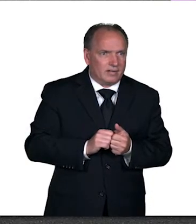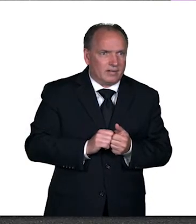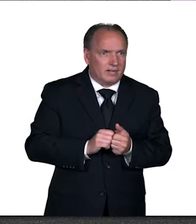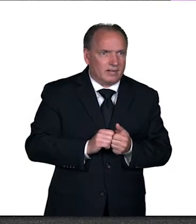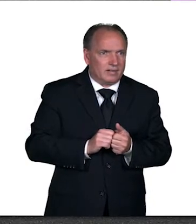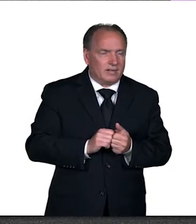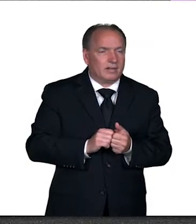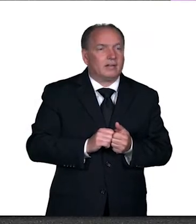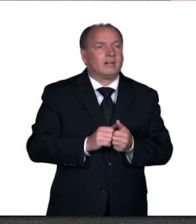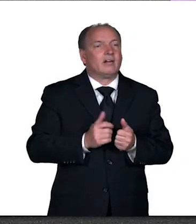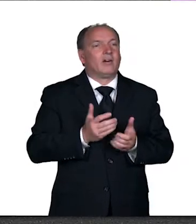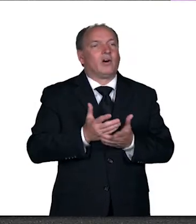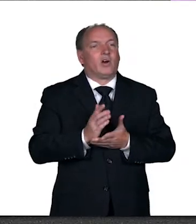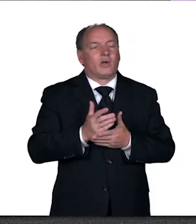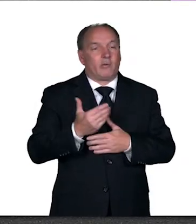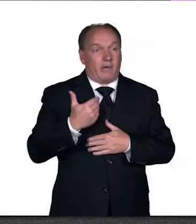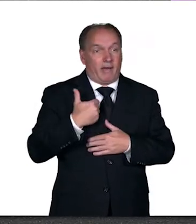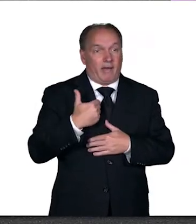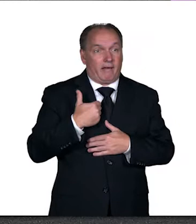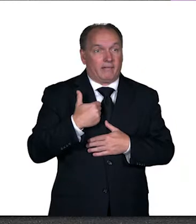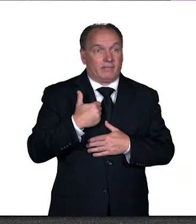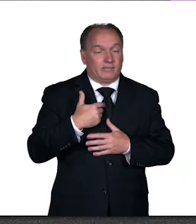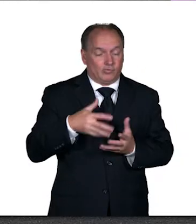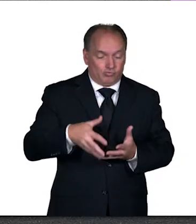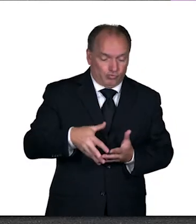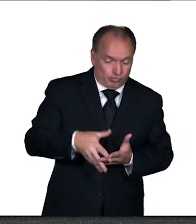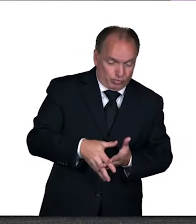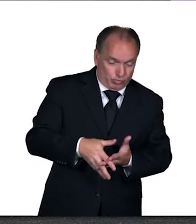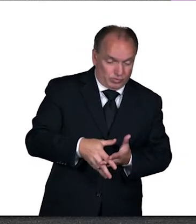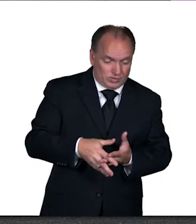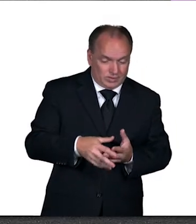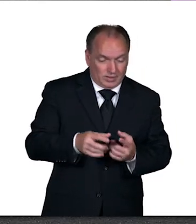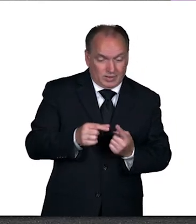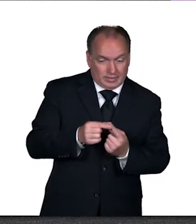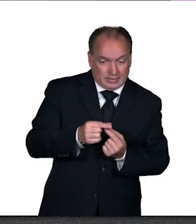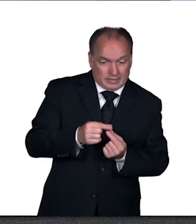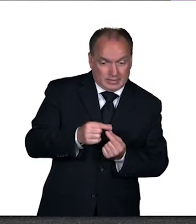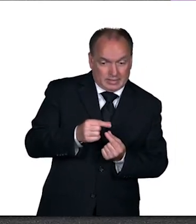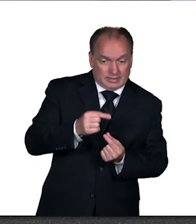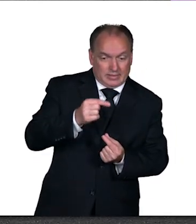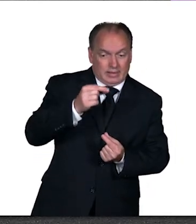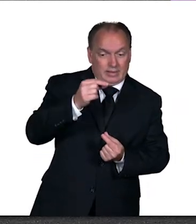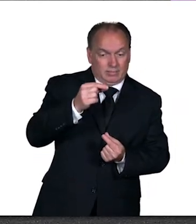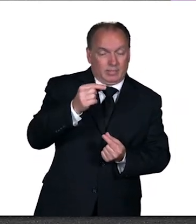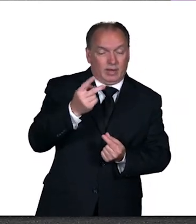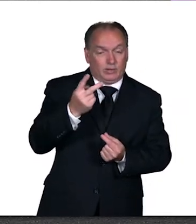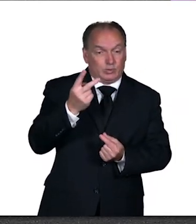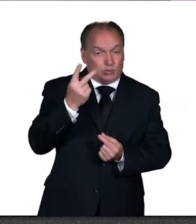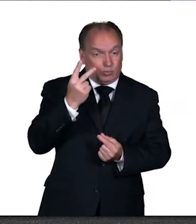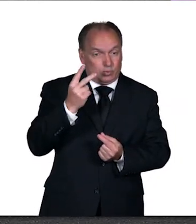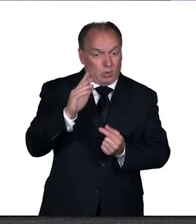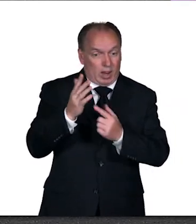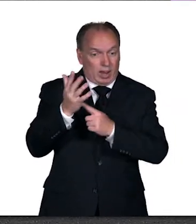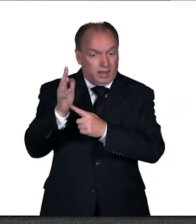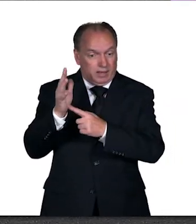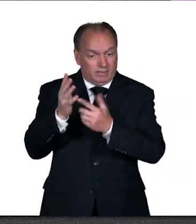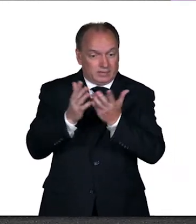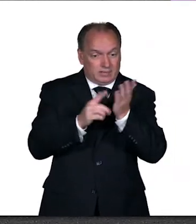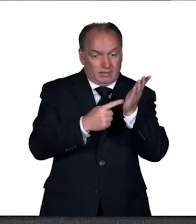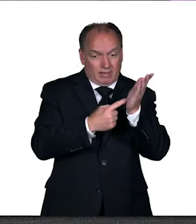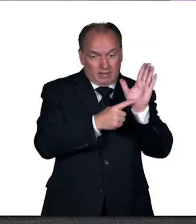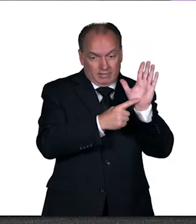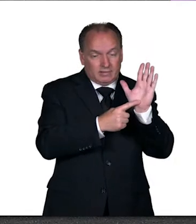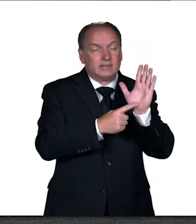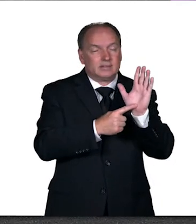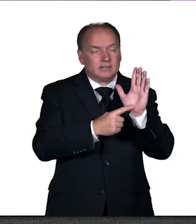more in. All right, so we have roots, we have a stem, and we have 2 leaves on our